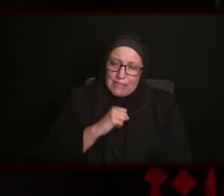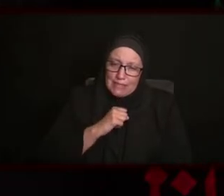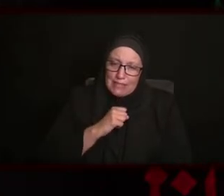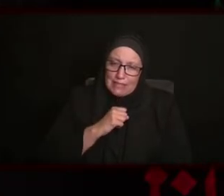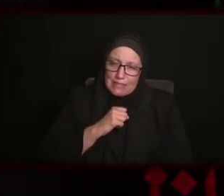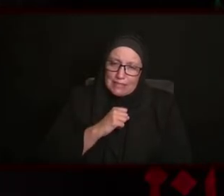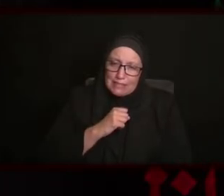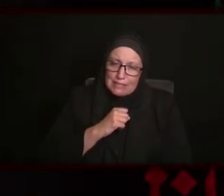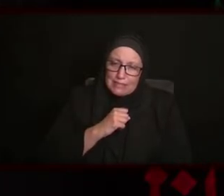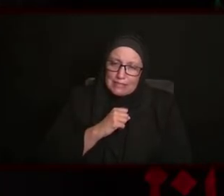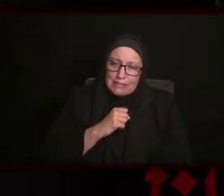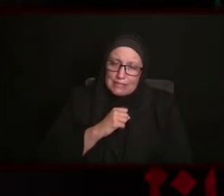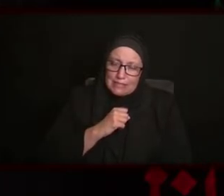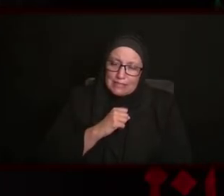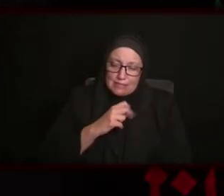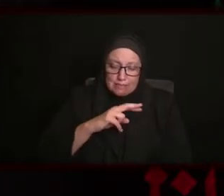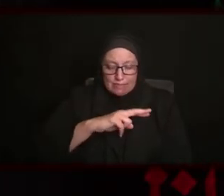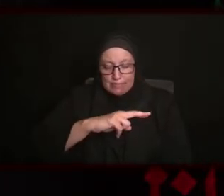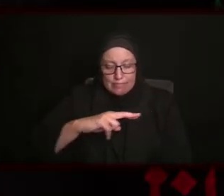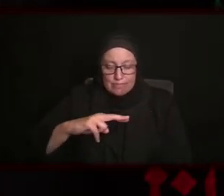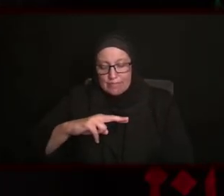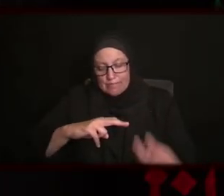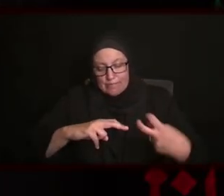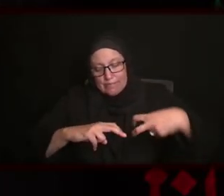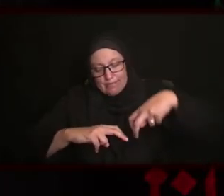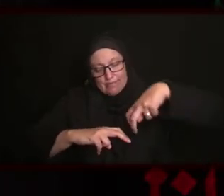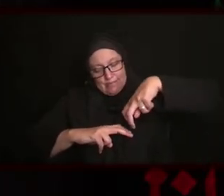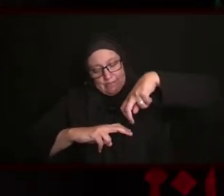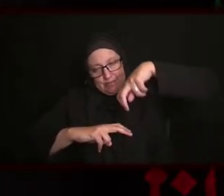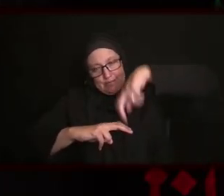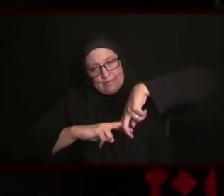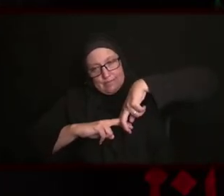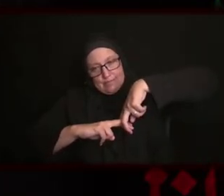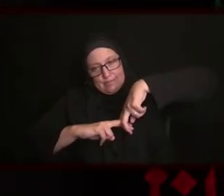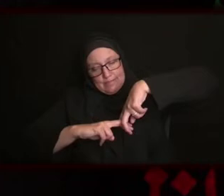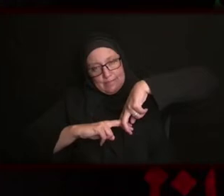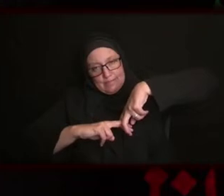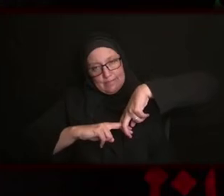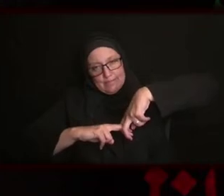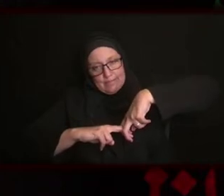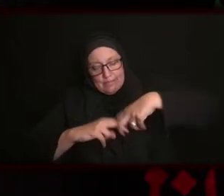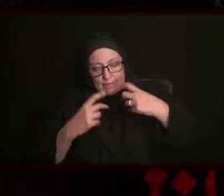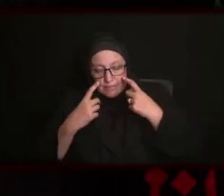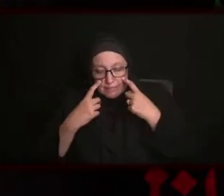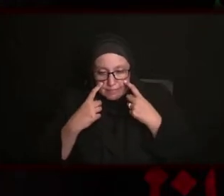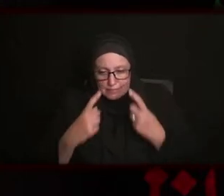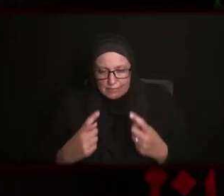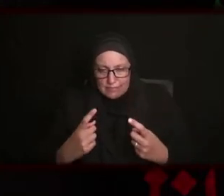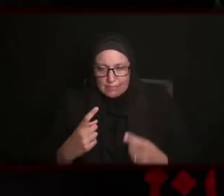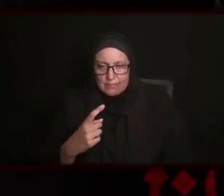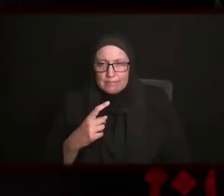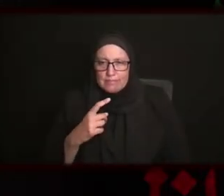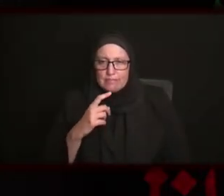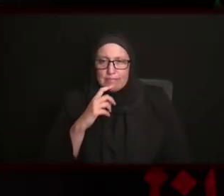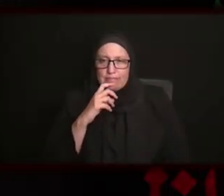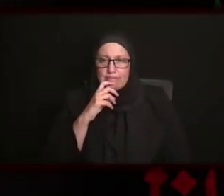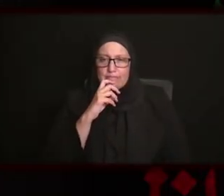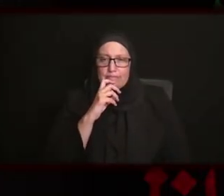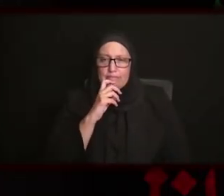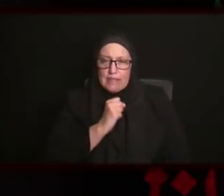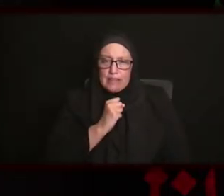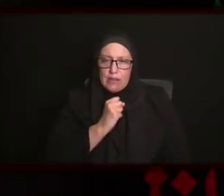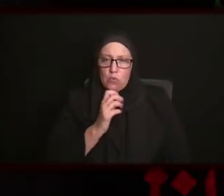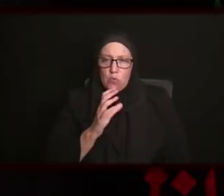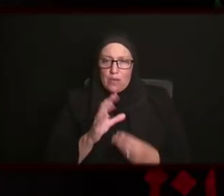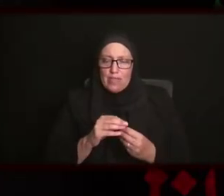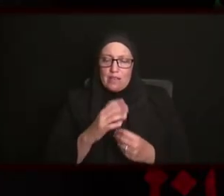sitting on the body of Aba Abdullah al-Hussein. She sees a man holding